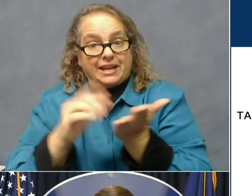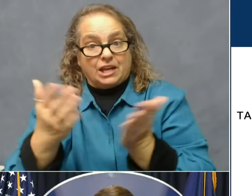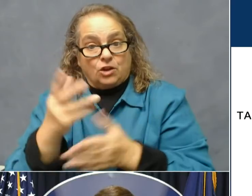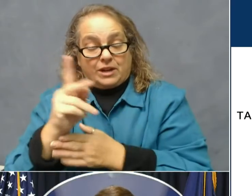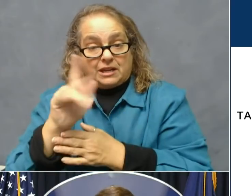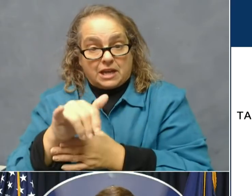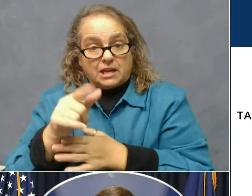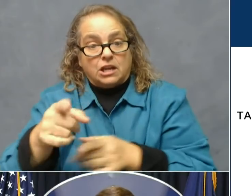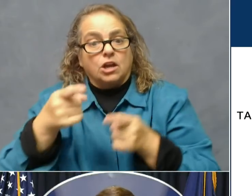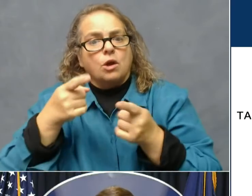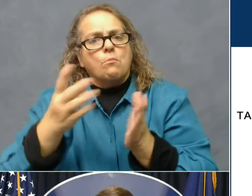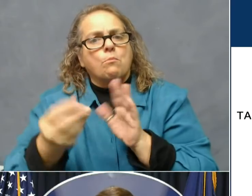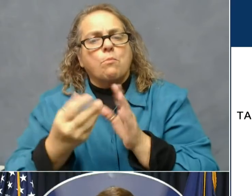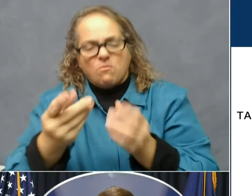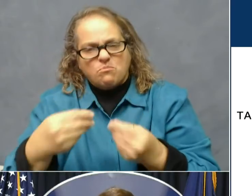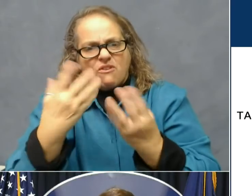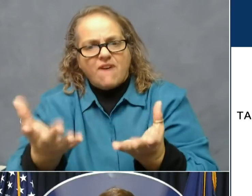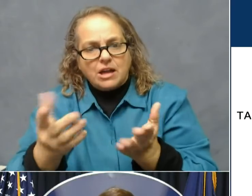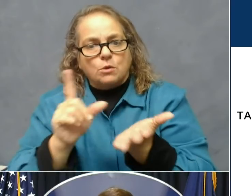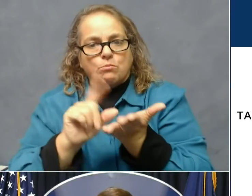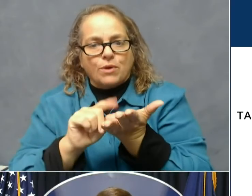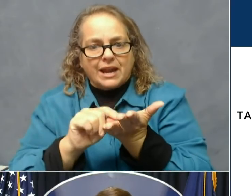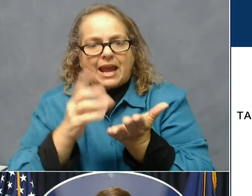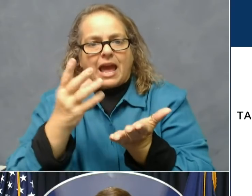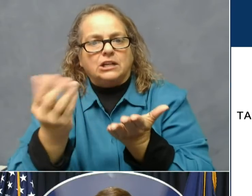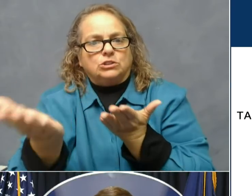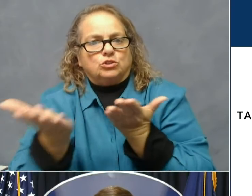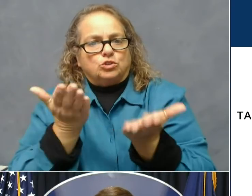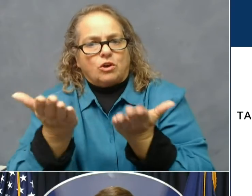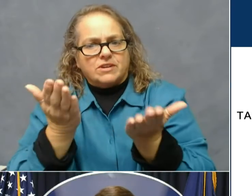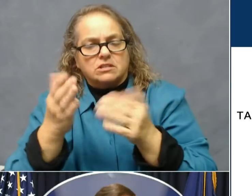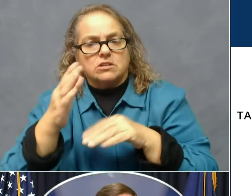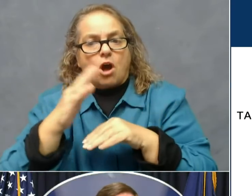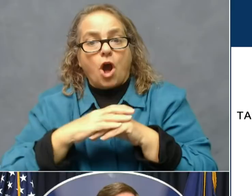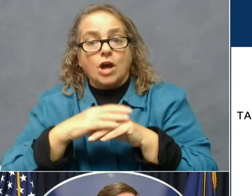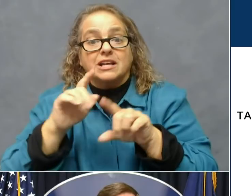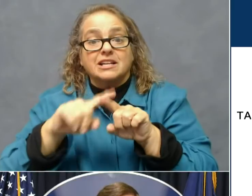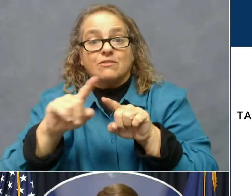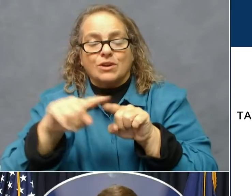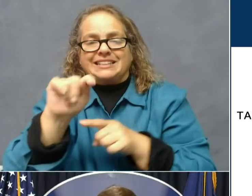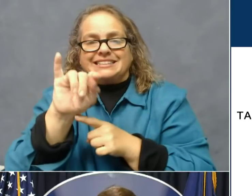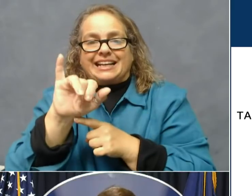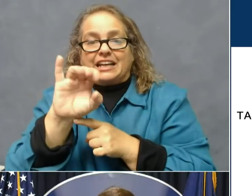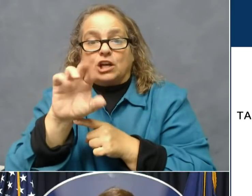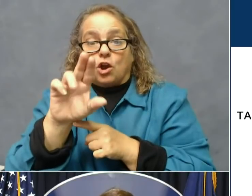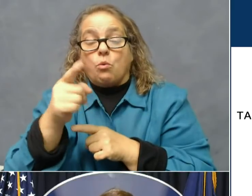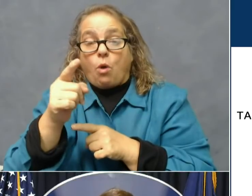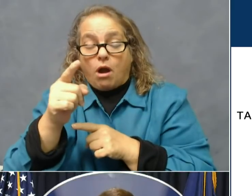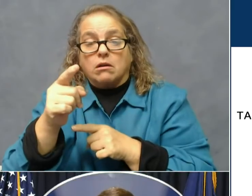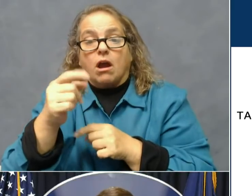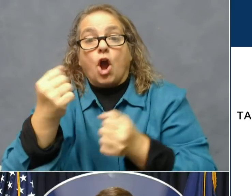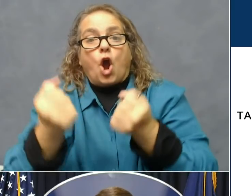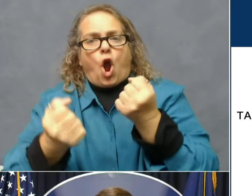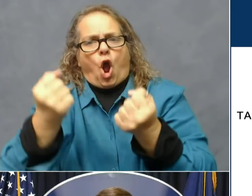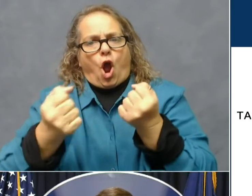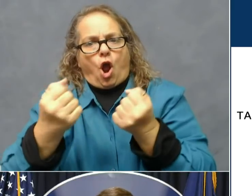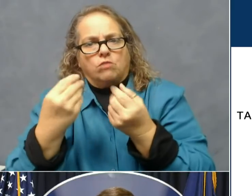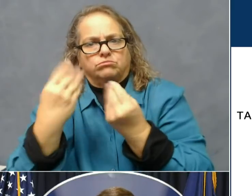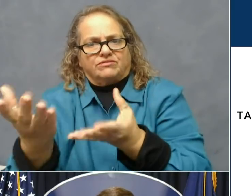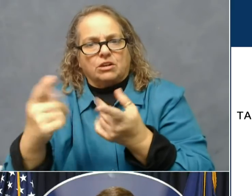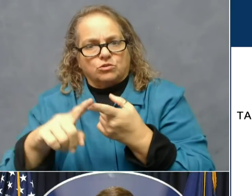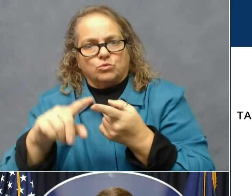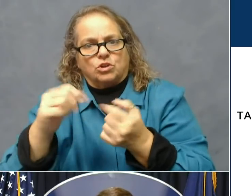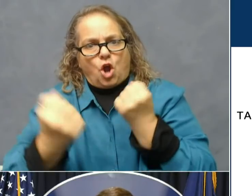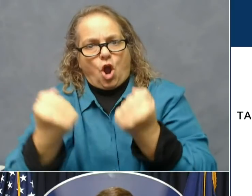assembly services on substrates for Tier 1 automotive suppliers. The company opened its Clark